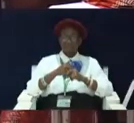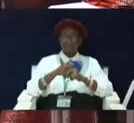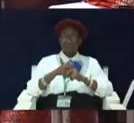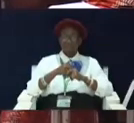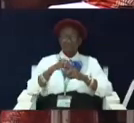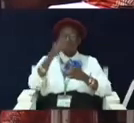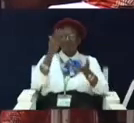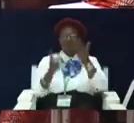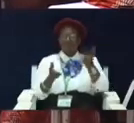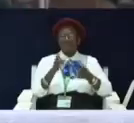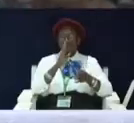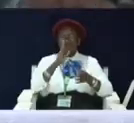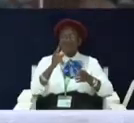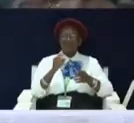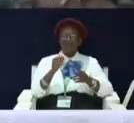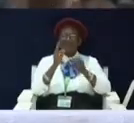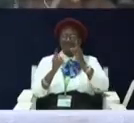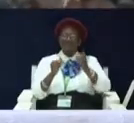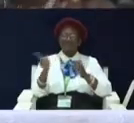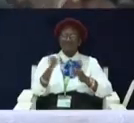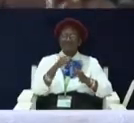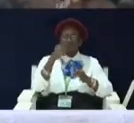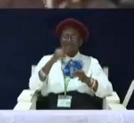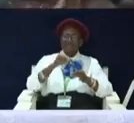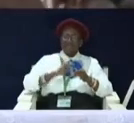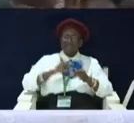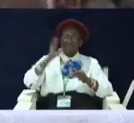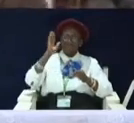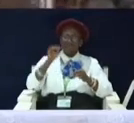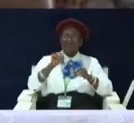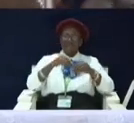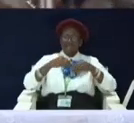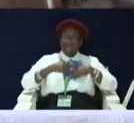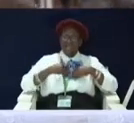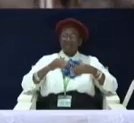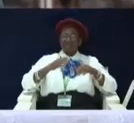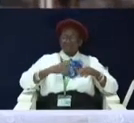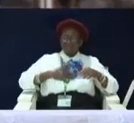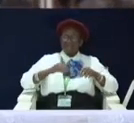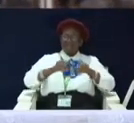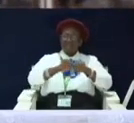Maybe if you say, I will have my breakthrough